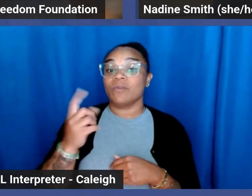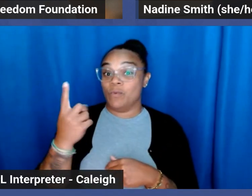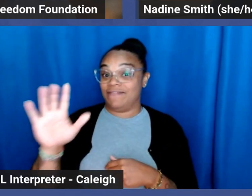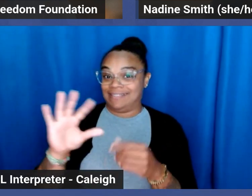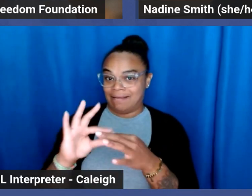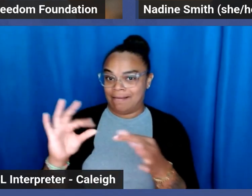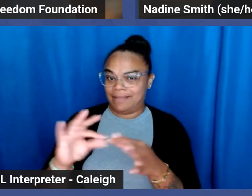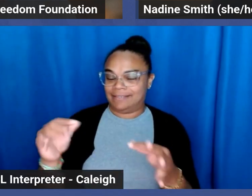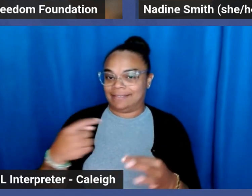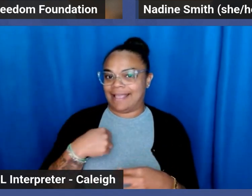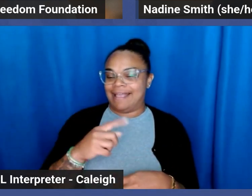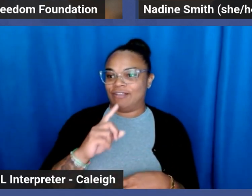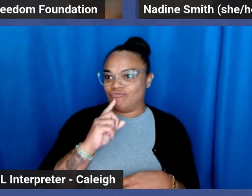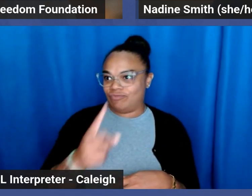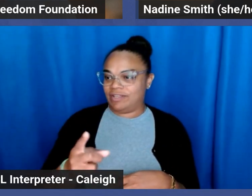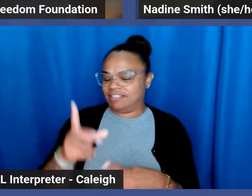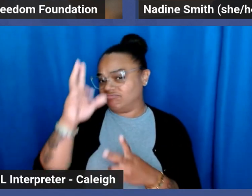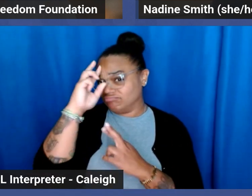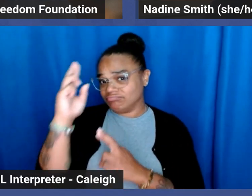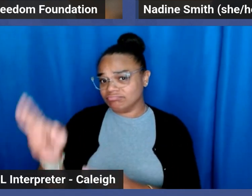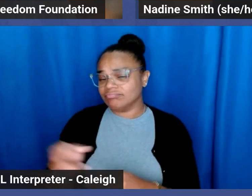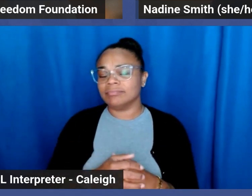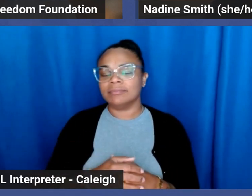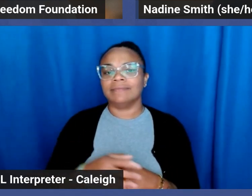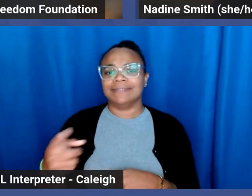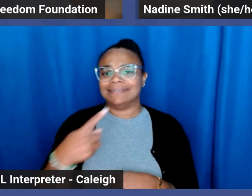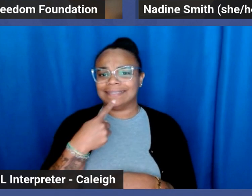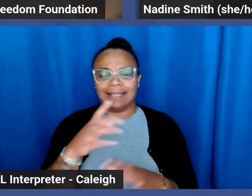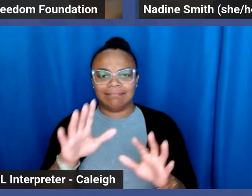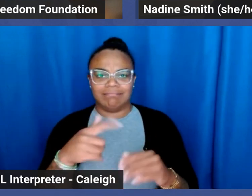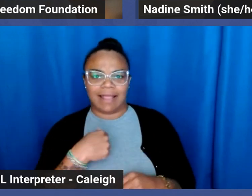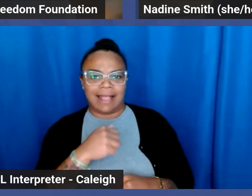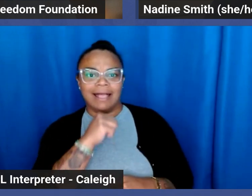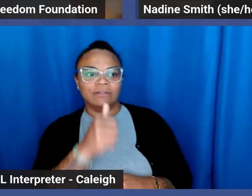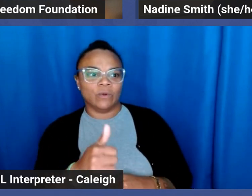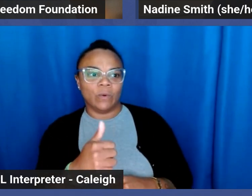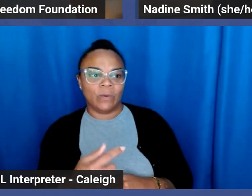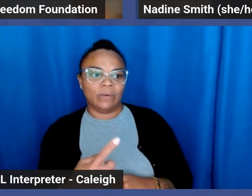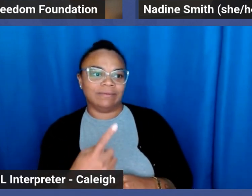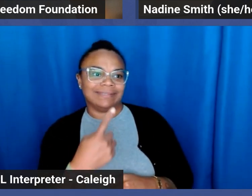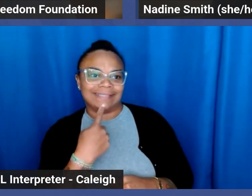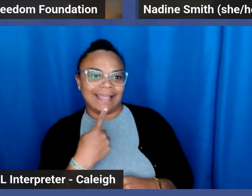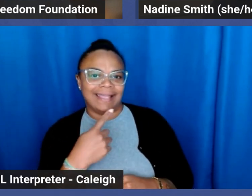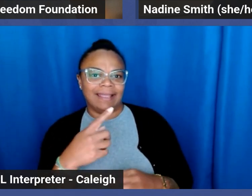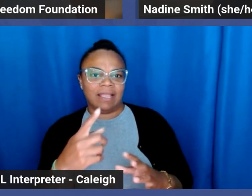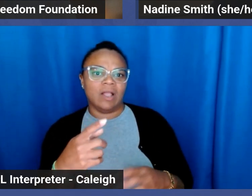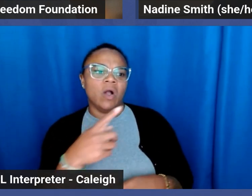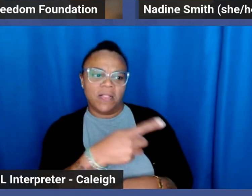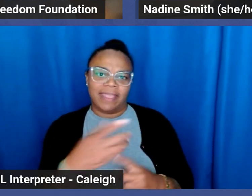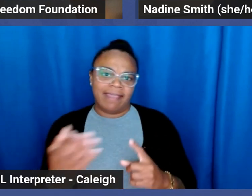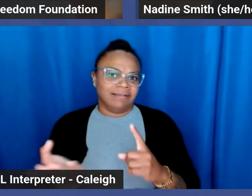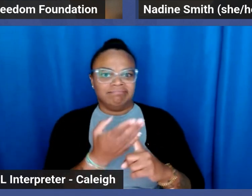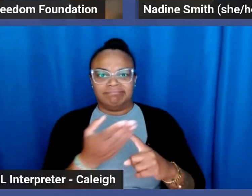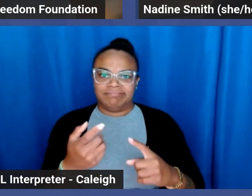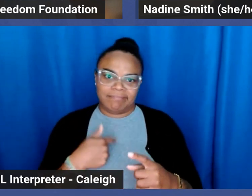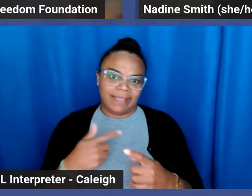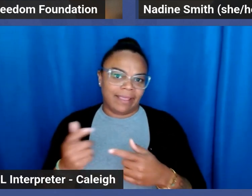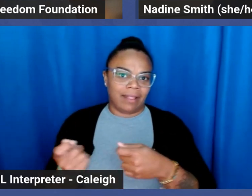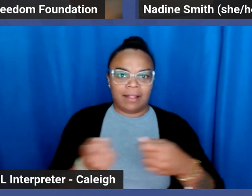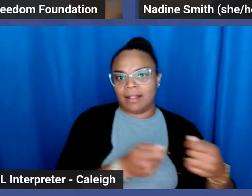that I really respect is he said, I don't say I got seduced or drawn in." He said, "I walked into